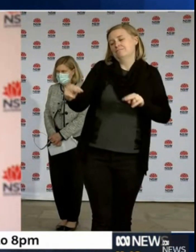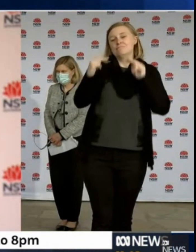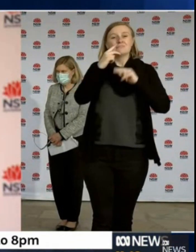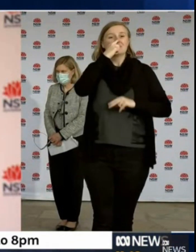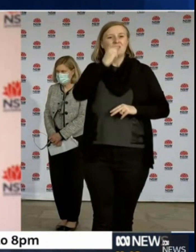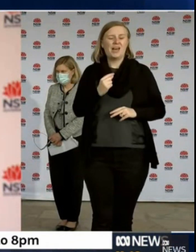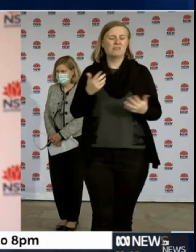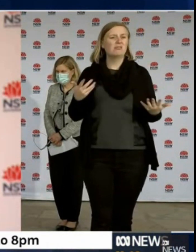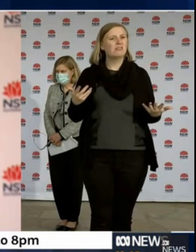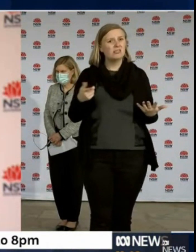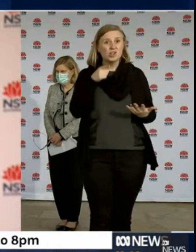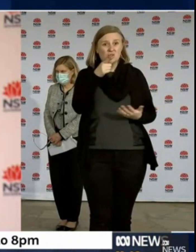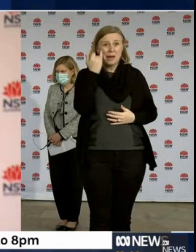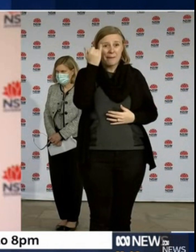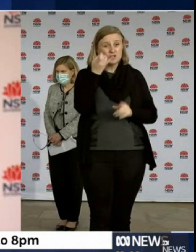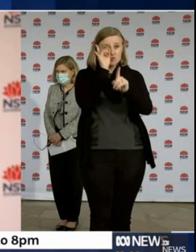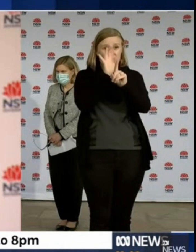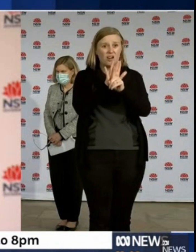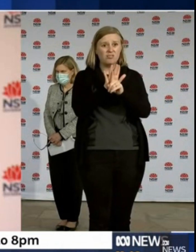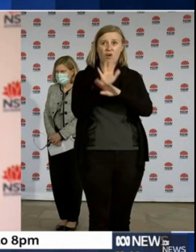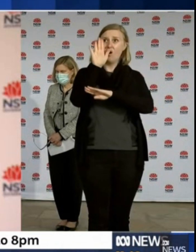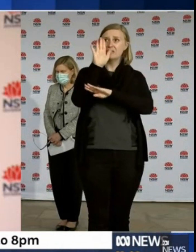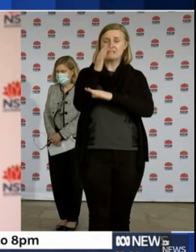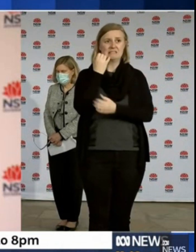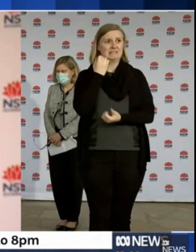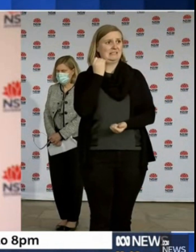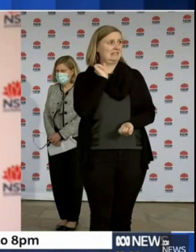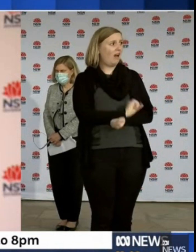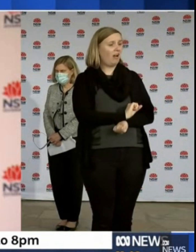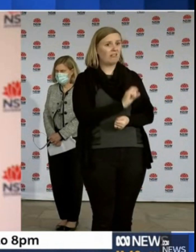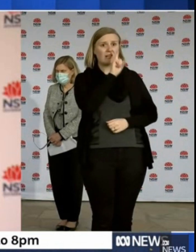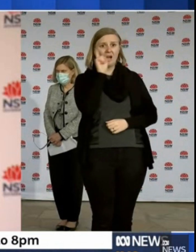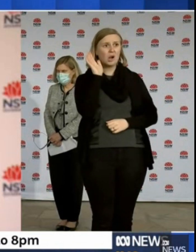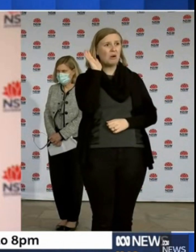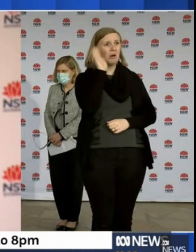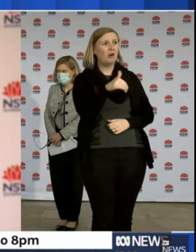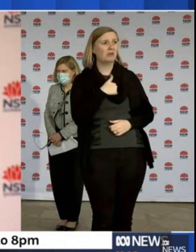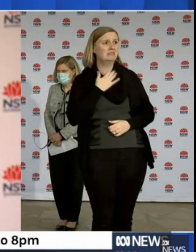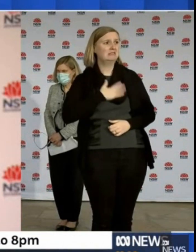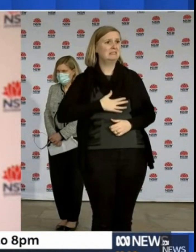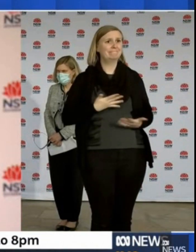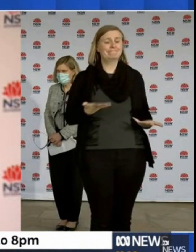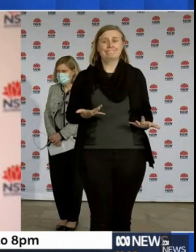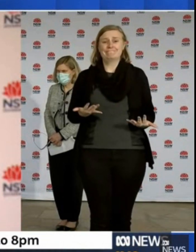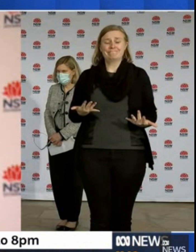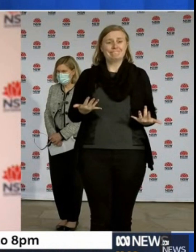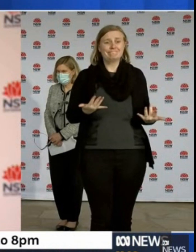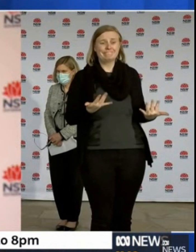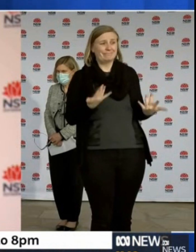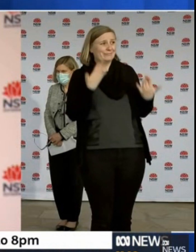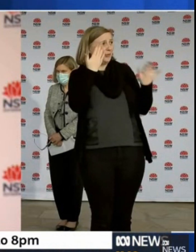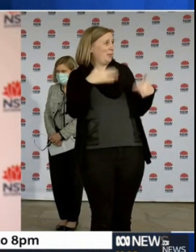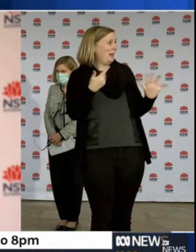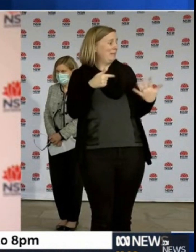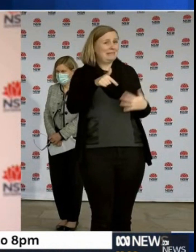come home. Now, that is a basic human right that all of us have as Aussies, to be able to come back home. And that's why the New South